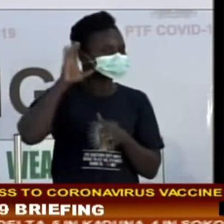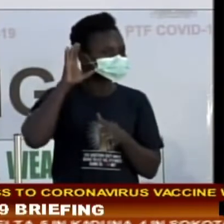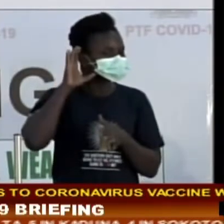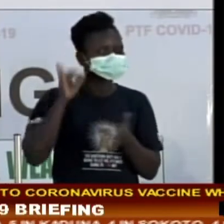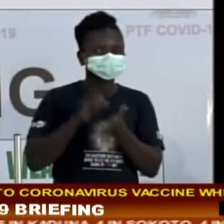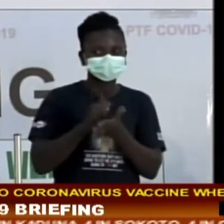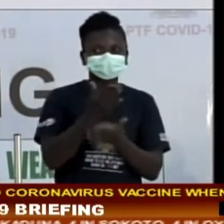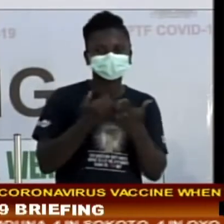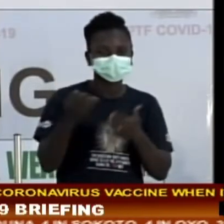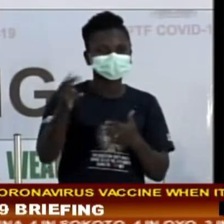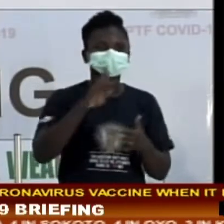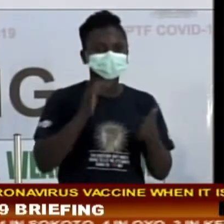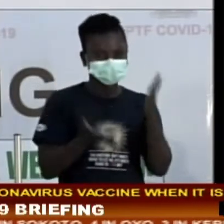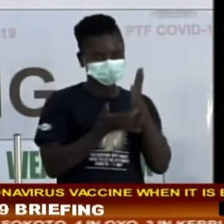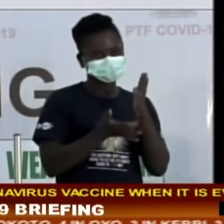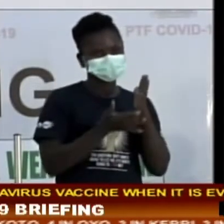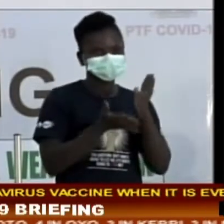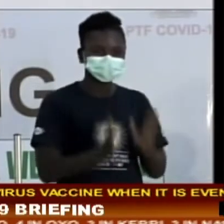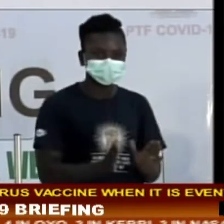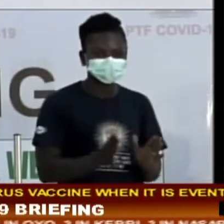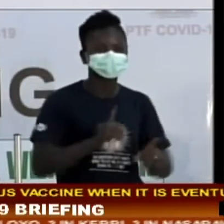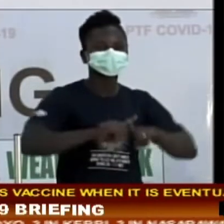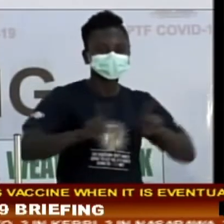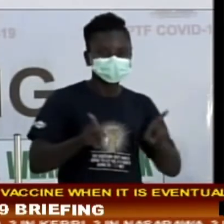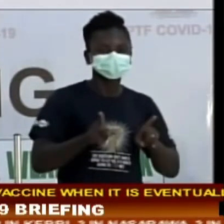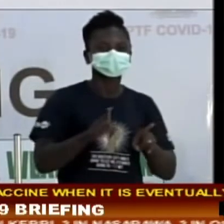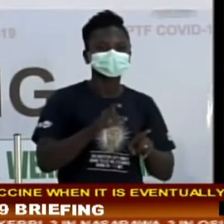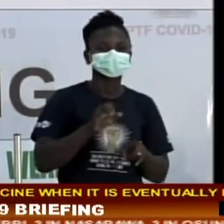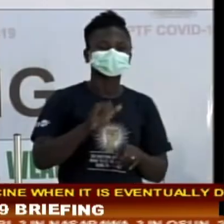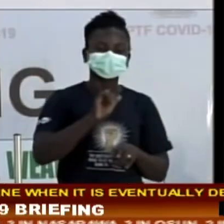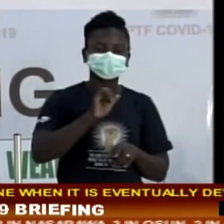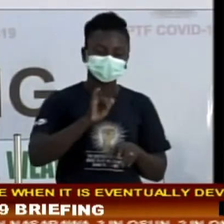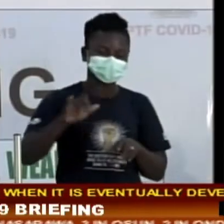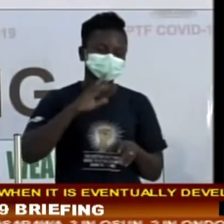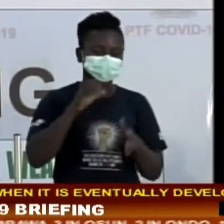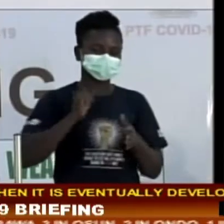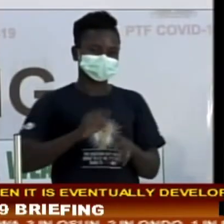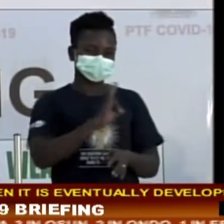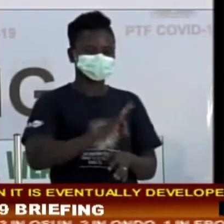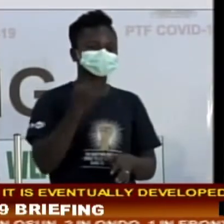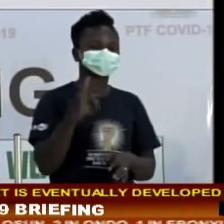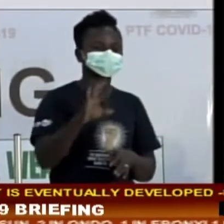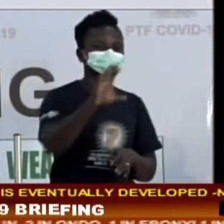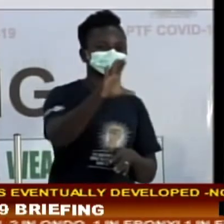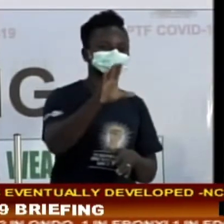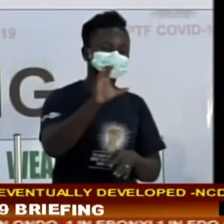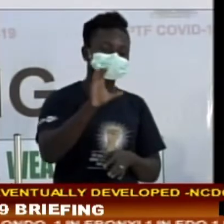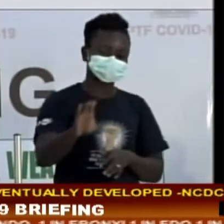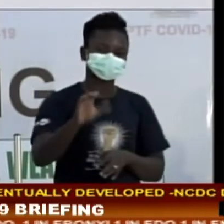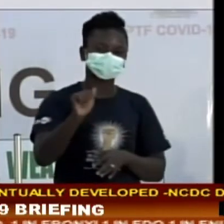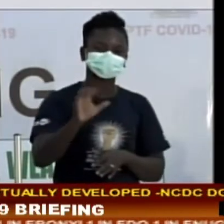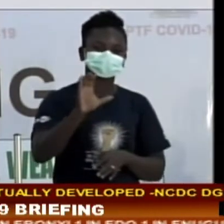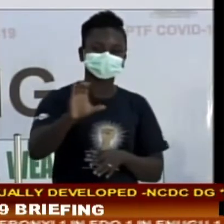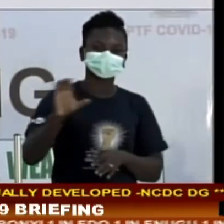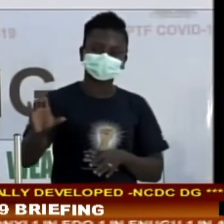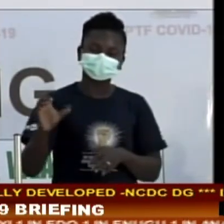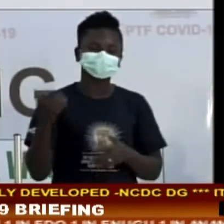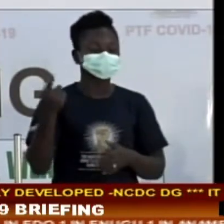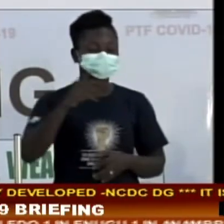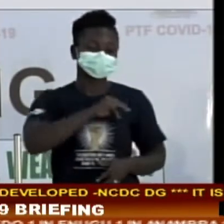some of them are Tech but there are staff of cccc uh the Ministry of Health is